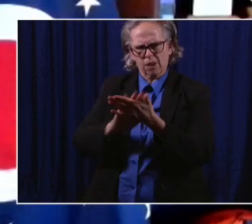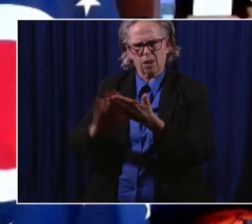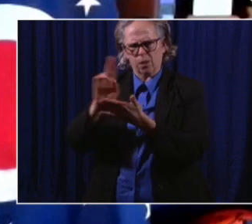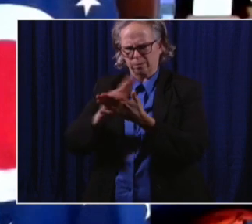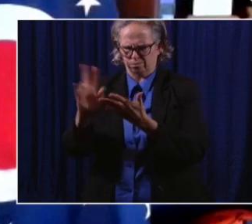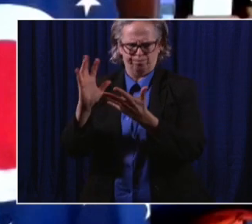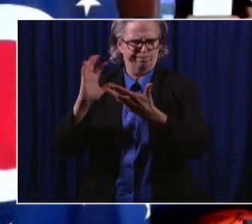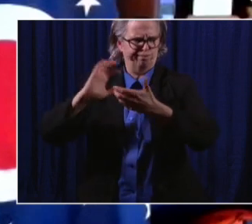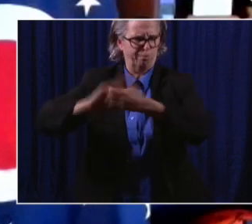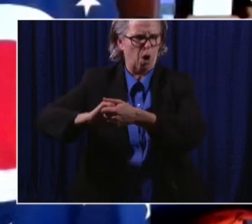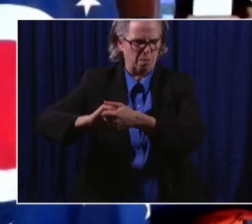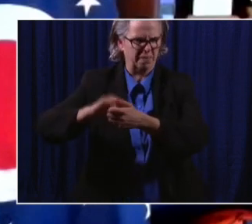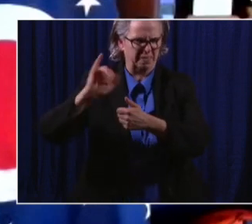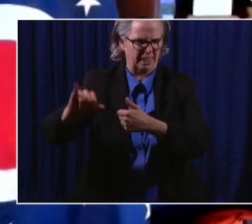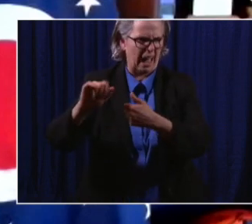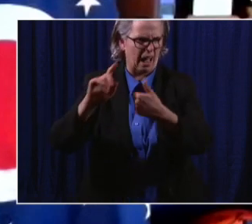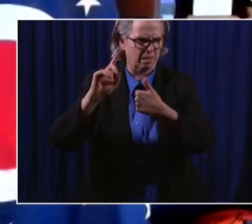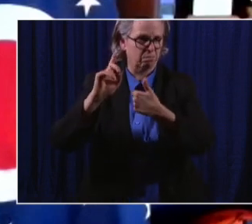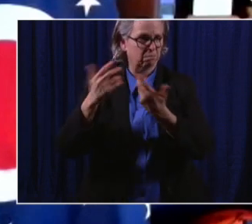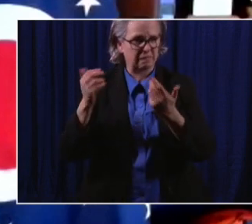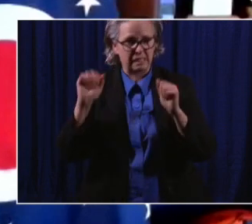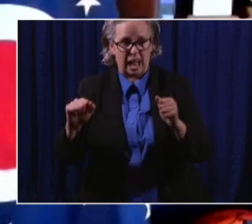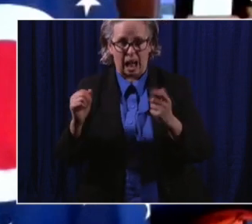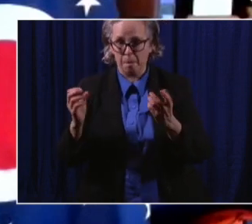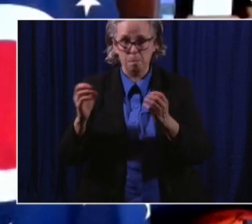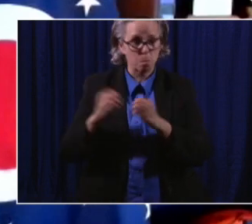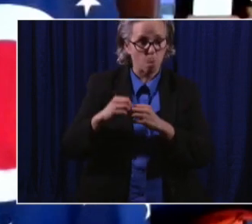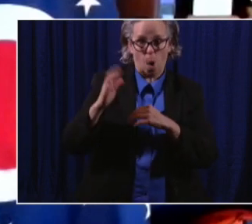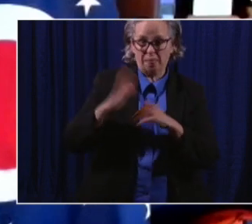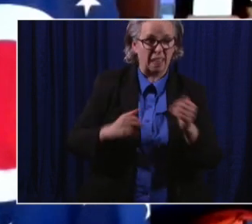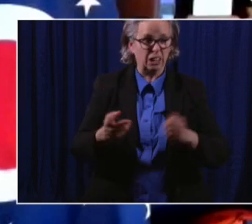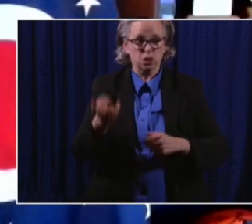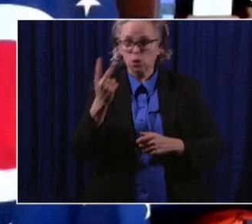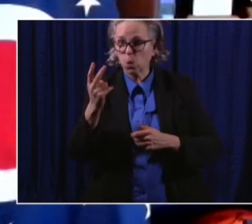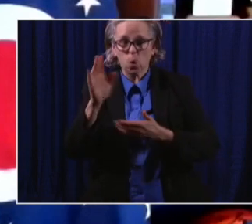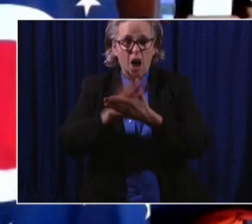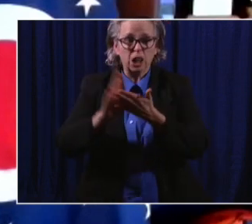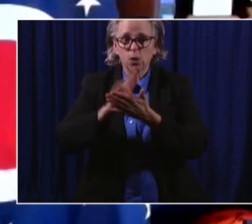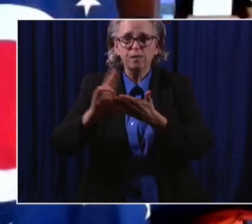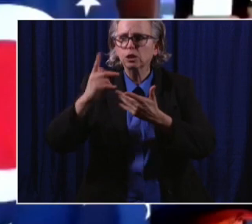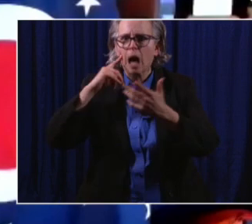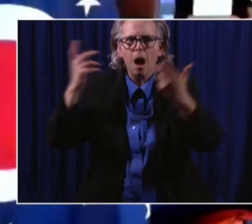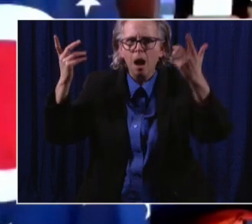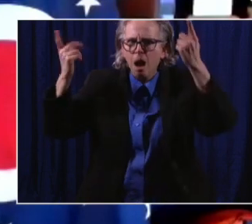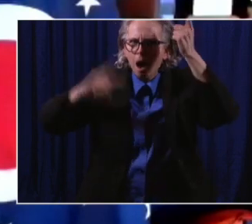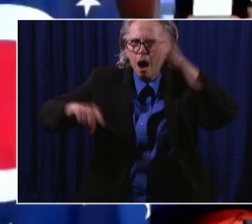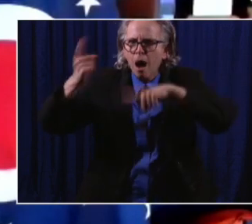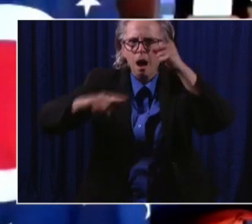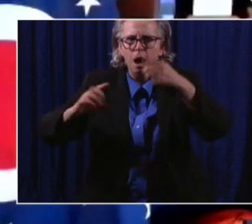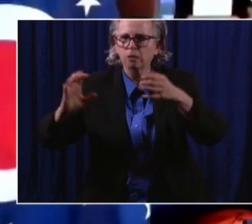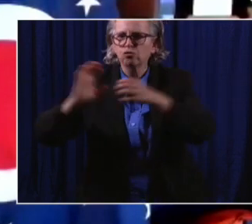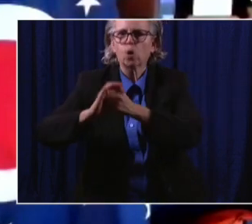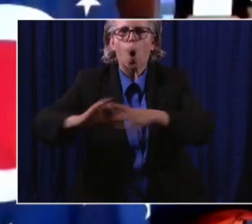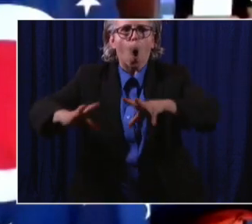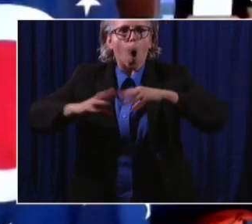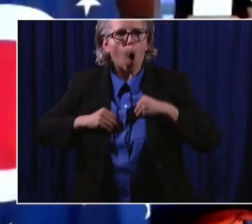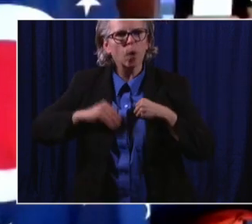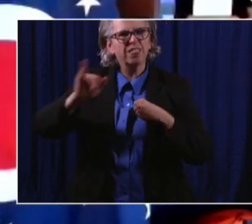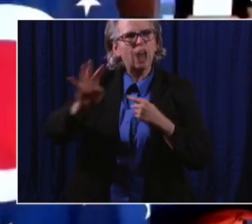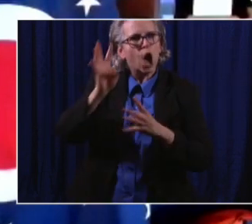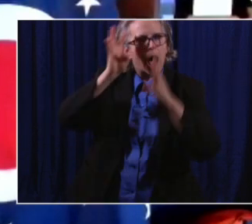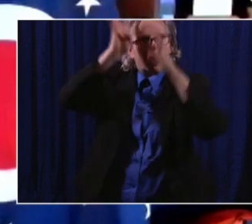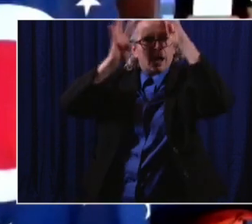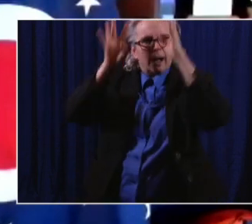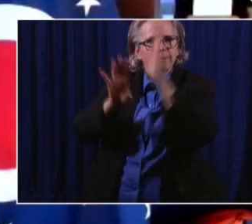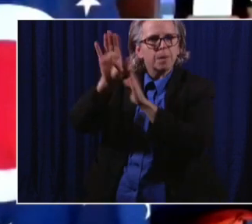allow more than 2 institutions to jointly own an invention and to work together to commercialize it. These agreements